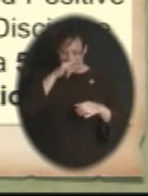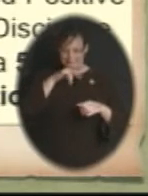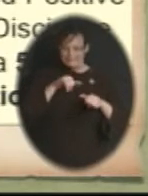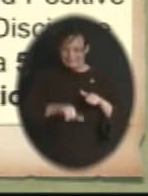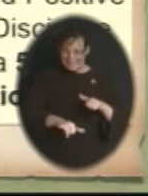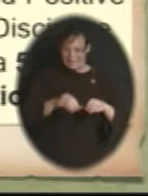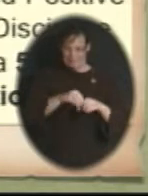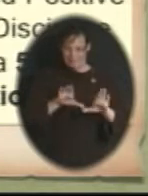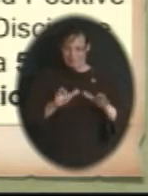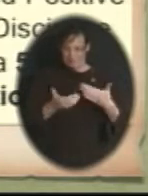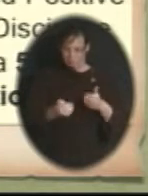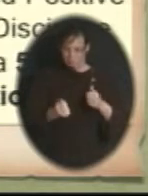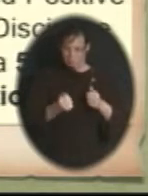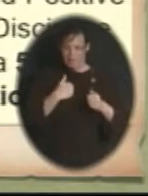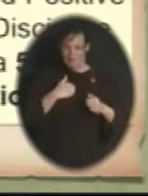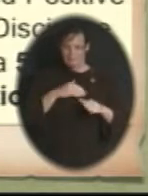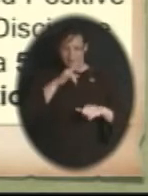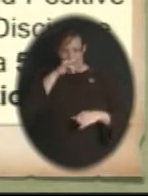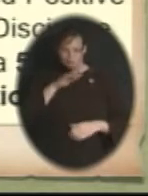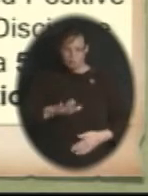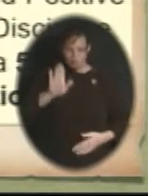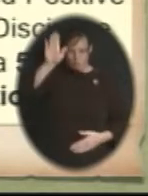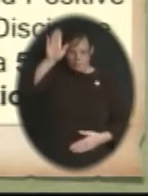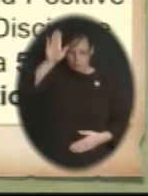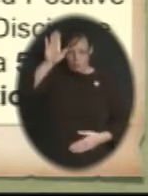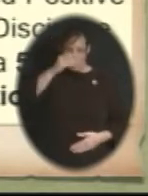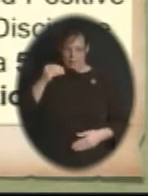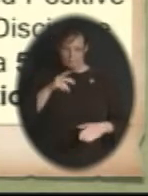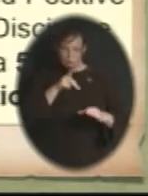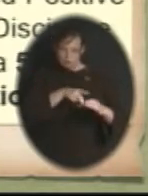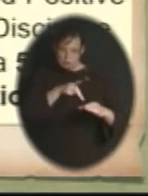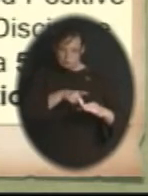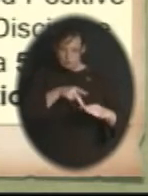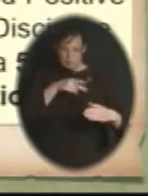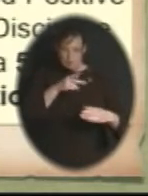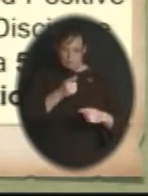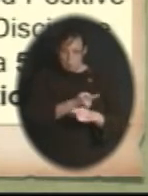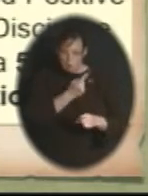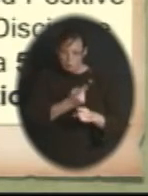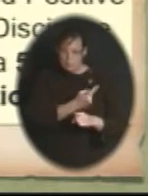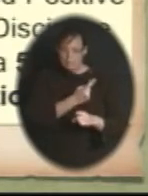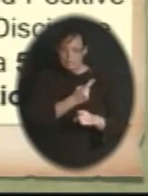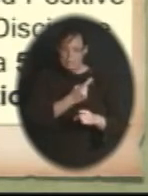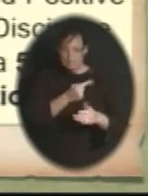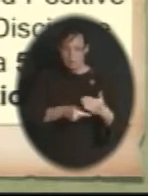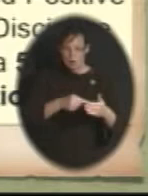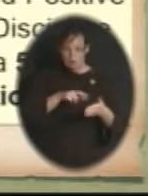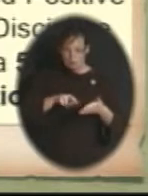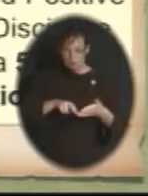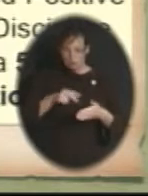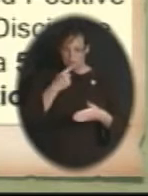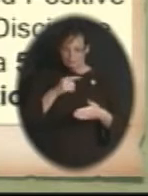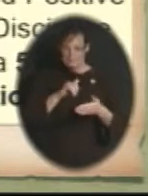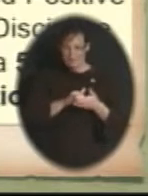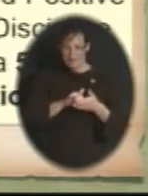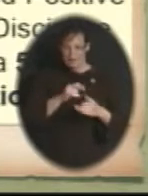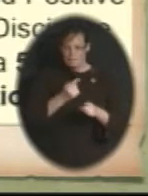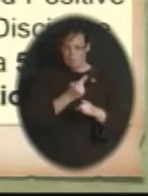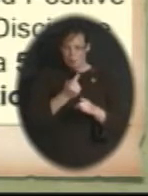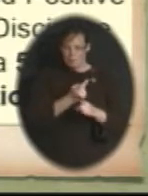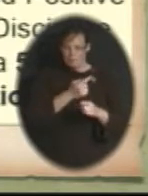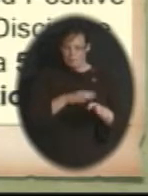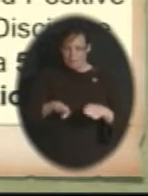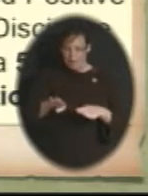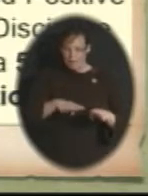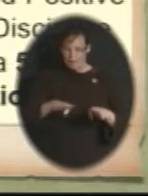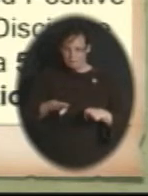classroom, have kids raising hands and participating appropriately. And what research says is that appropriate behavior